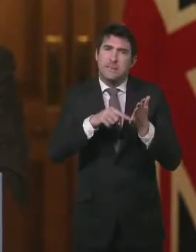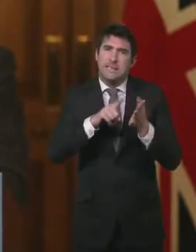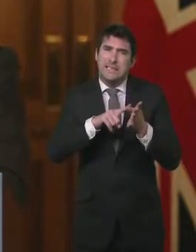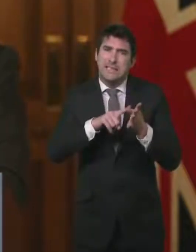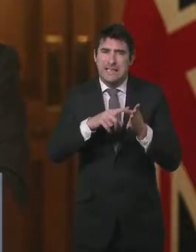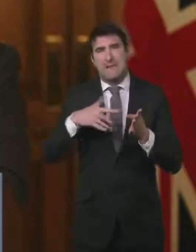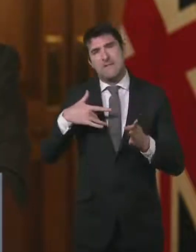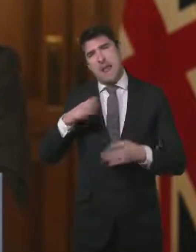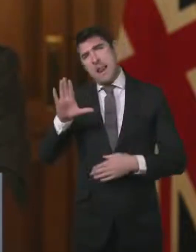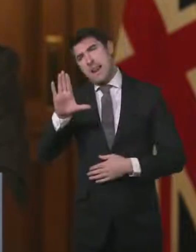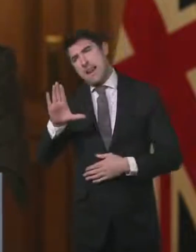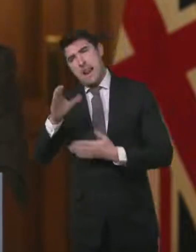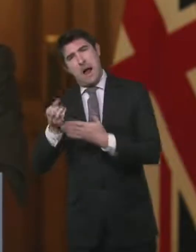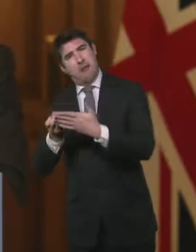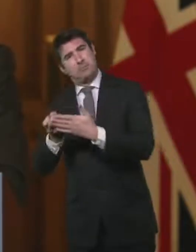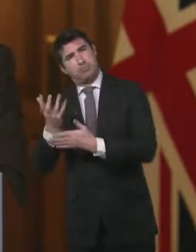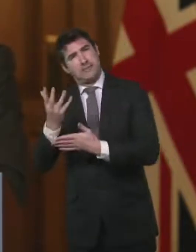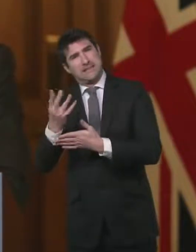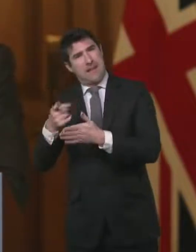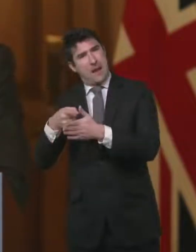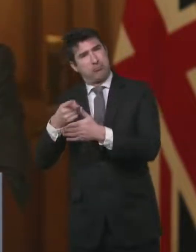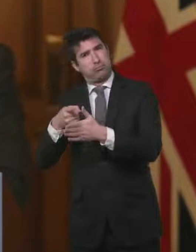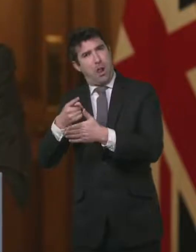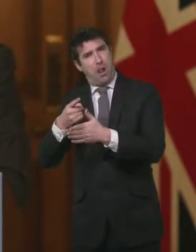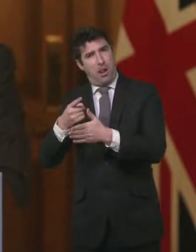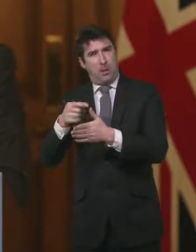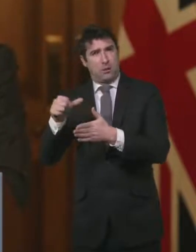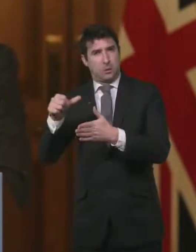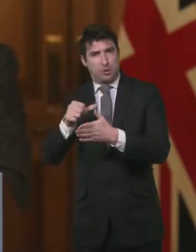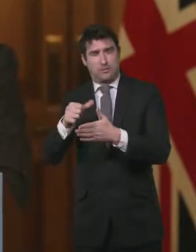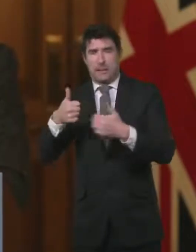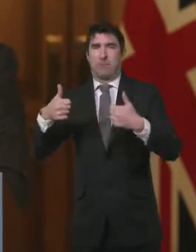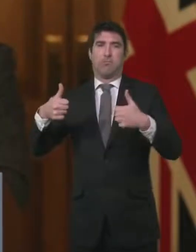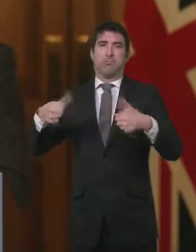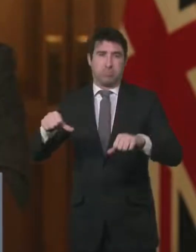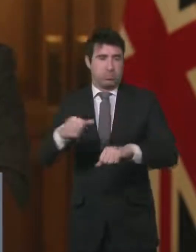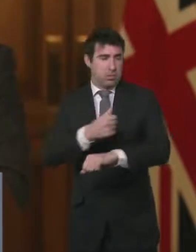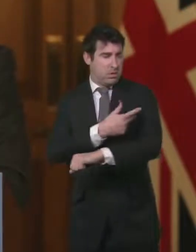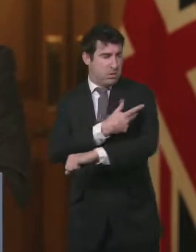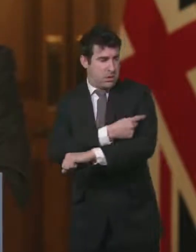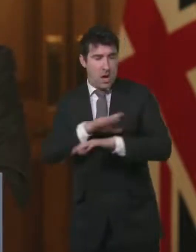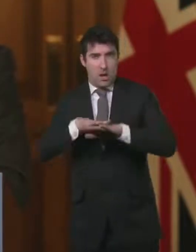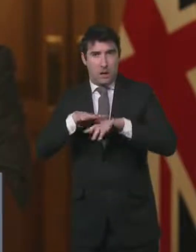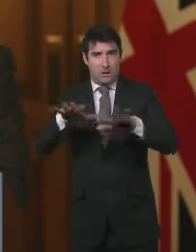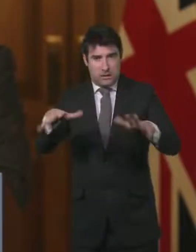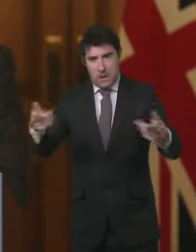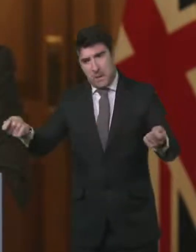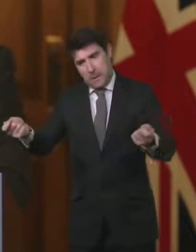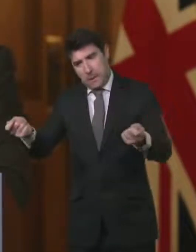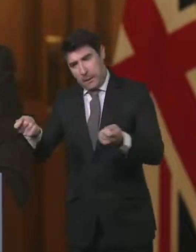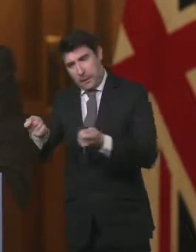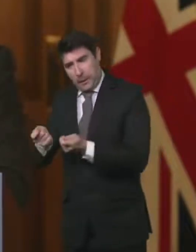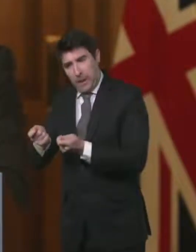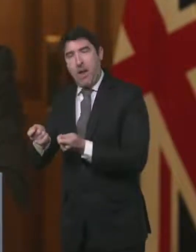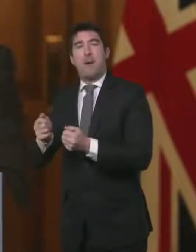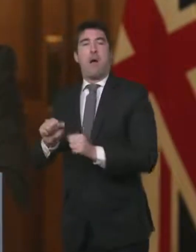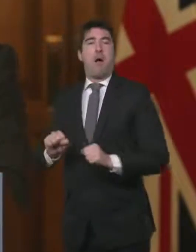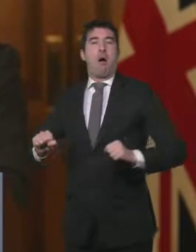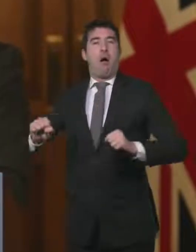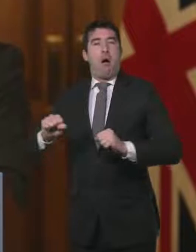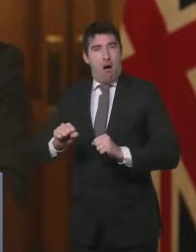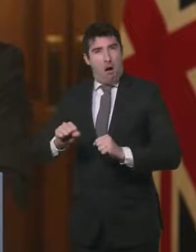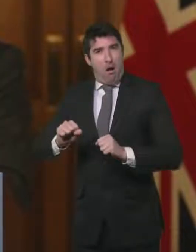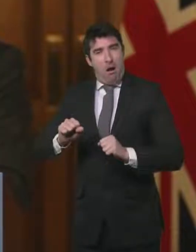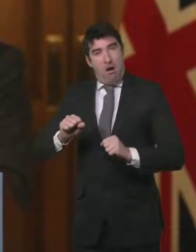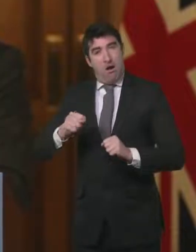and obviously we'll try and bring that date forward as fast as we can. And that's why the vaccine rollout programme is so important,